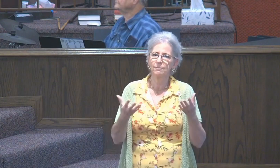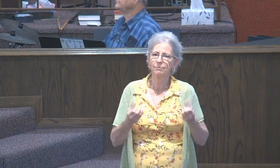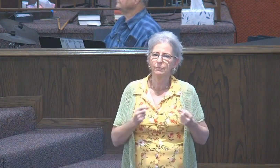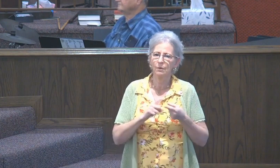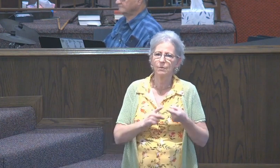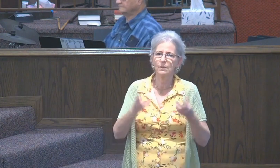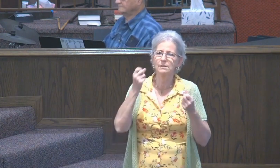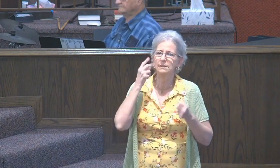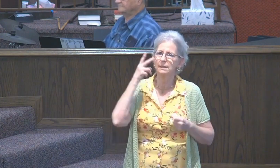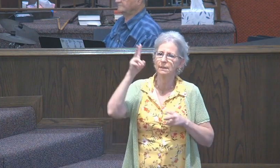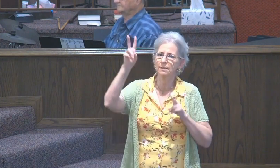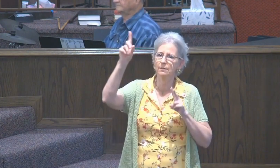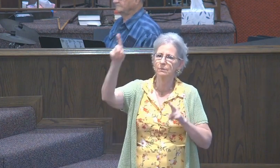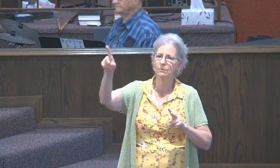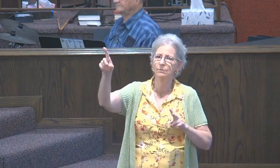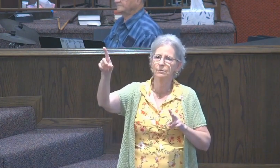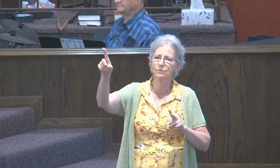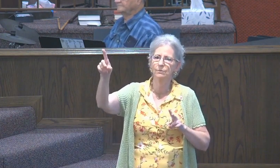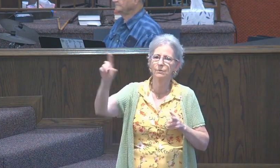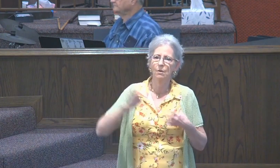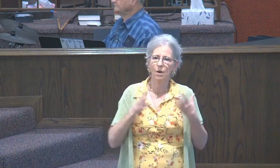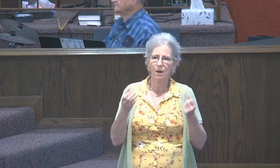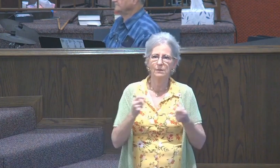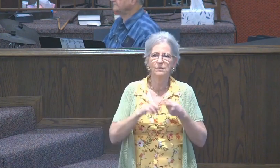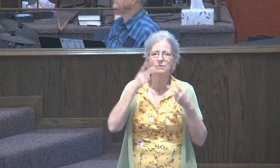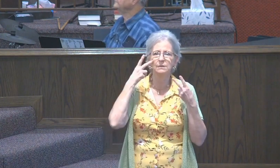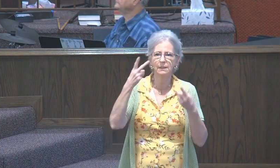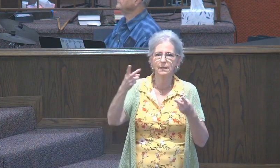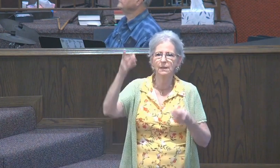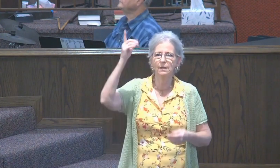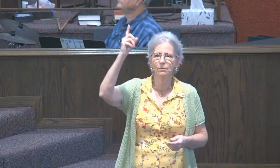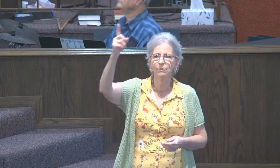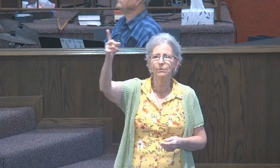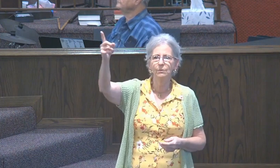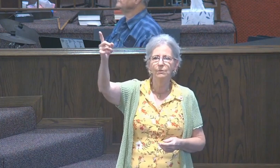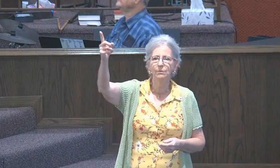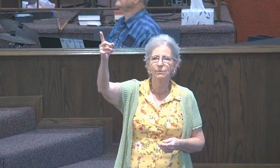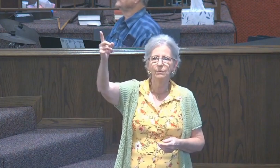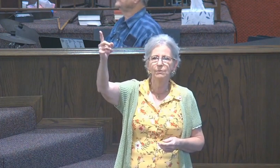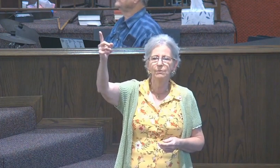Open the eyes of my heart, Lord. Open the eyes of my heart. I want to see you.